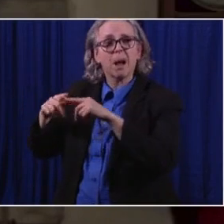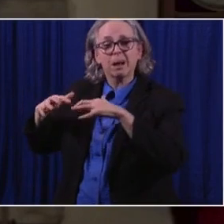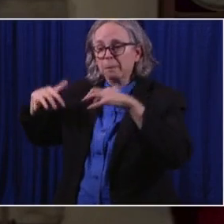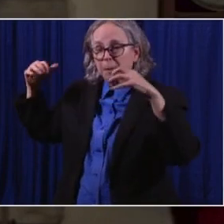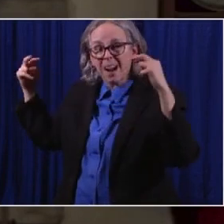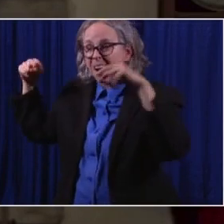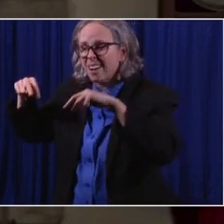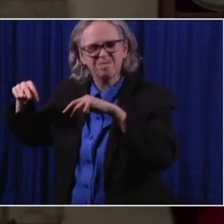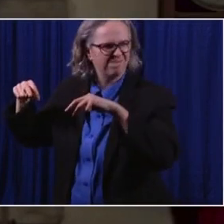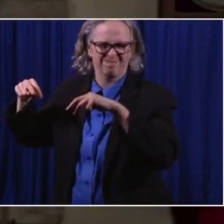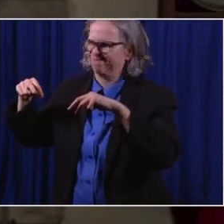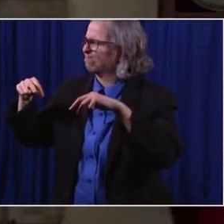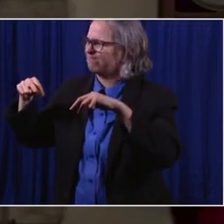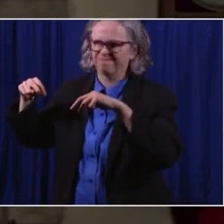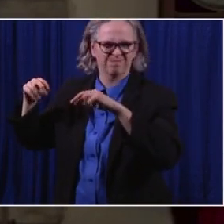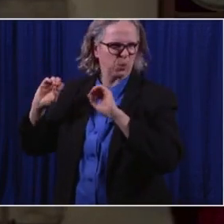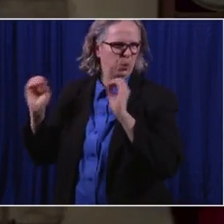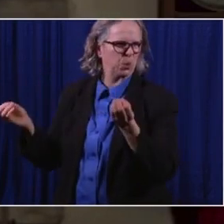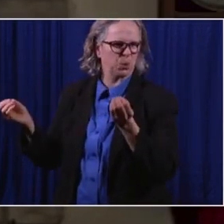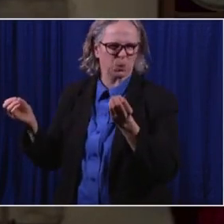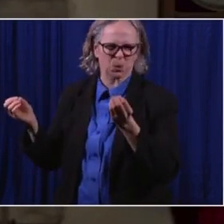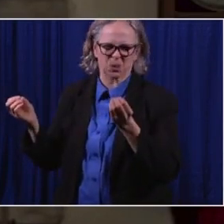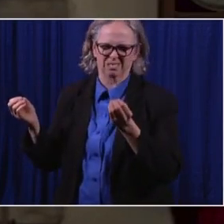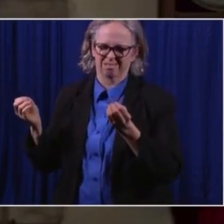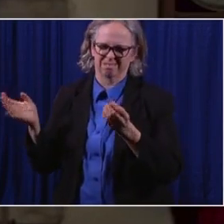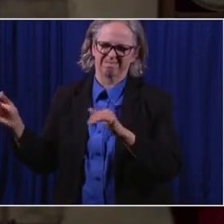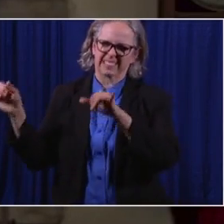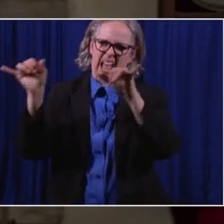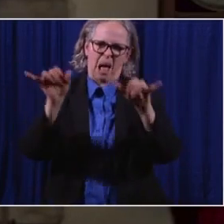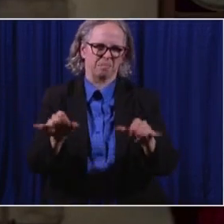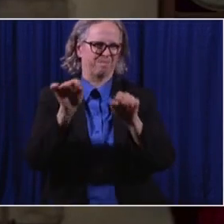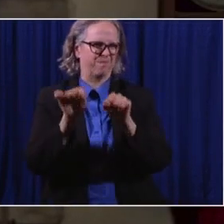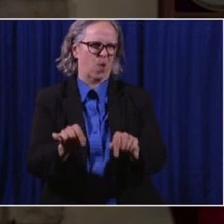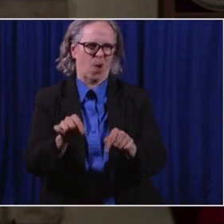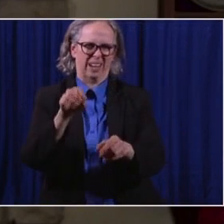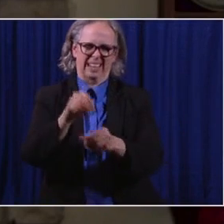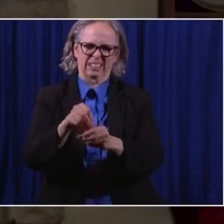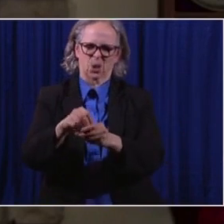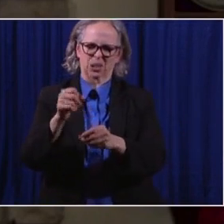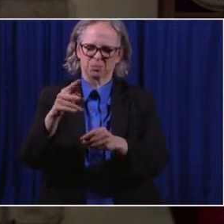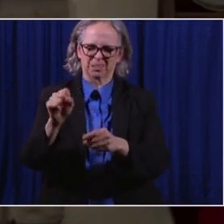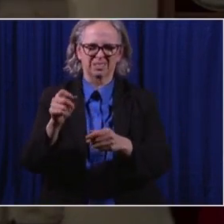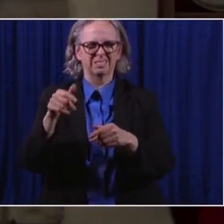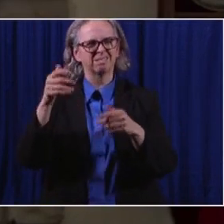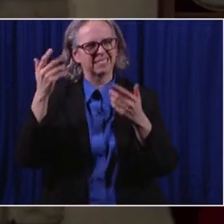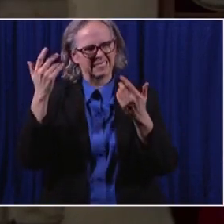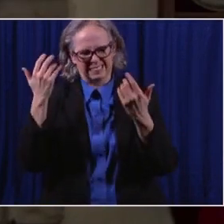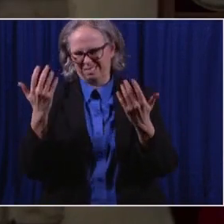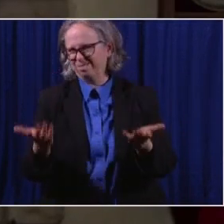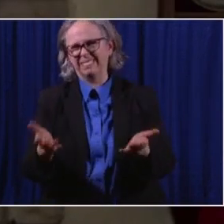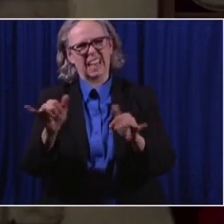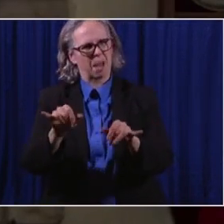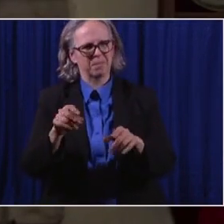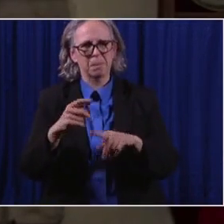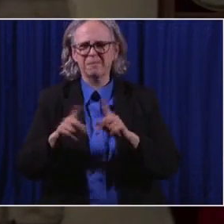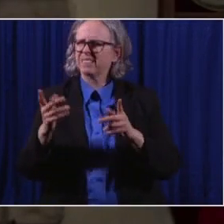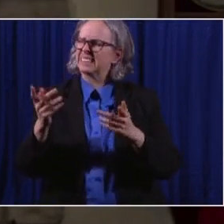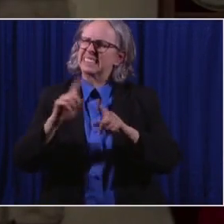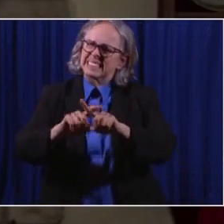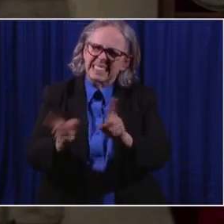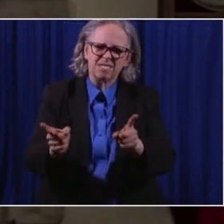fairly consistent, I think pretty consistent throughout in regard to indoor events. And it's fundamentally different when you go inside, particularly when you go